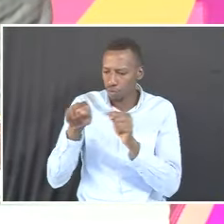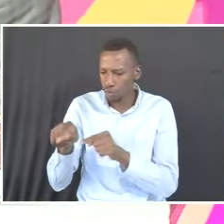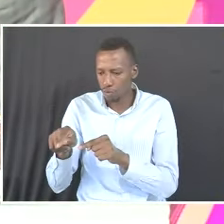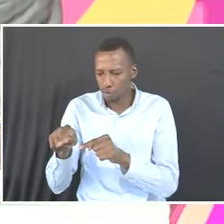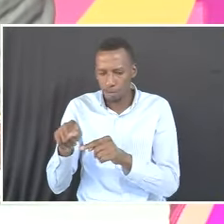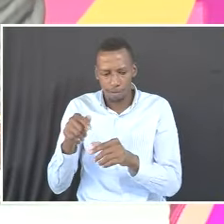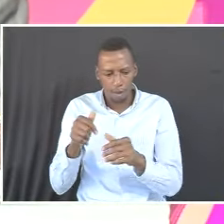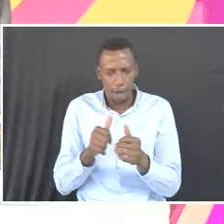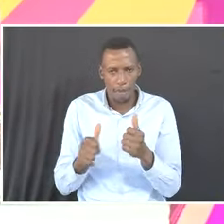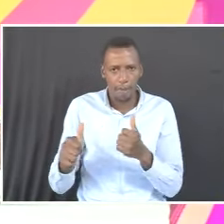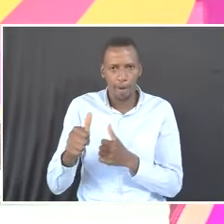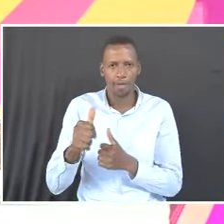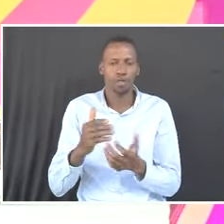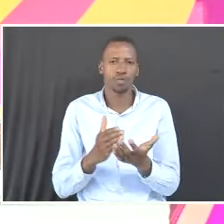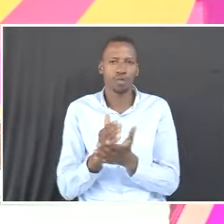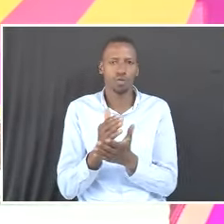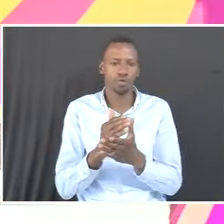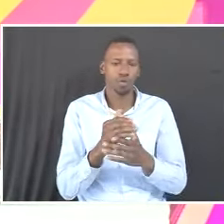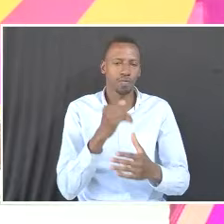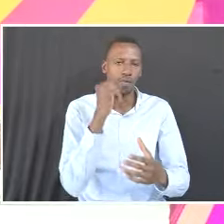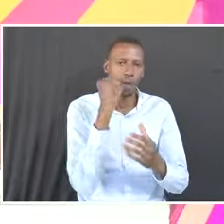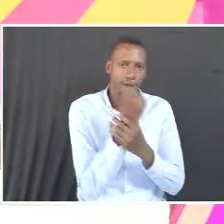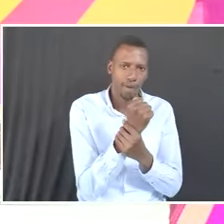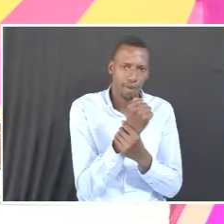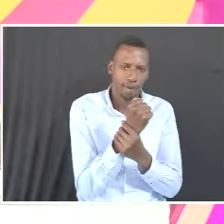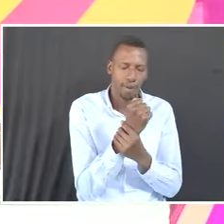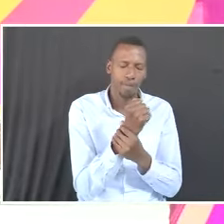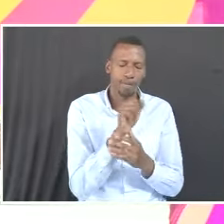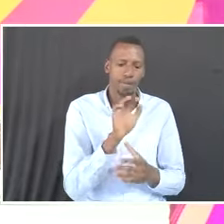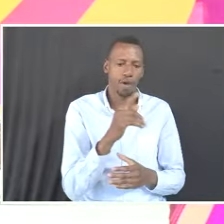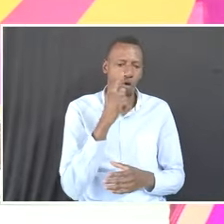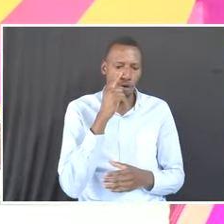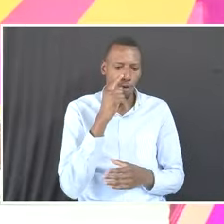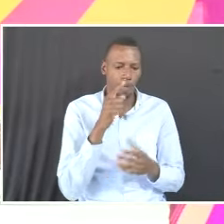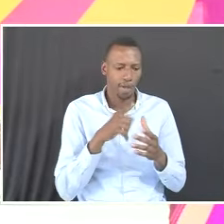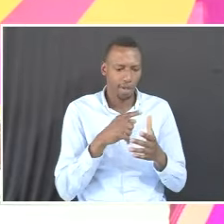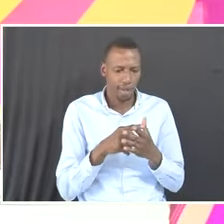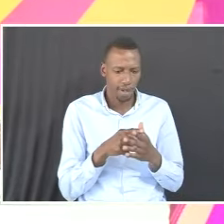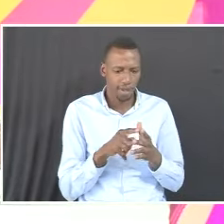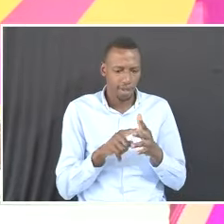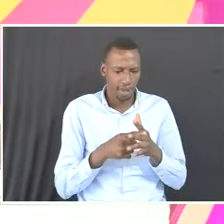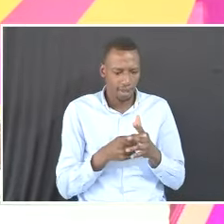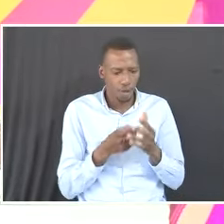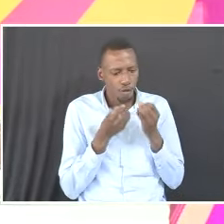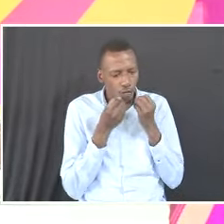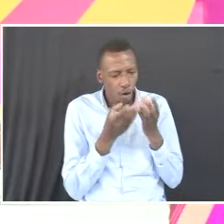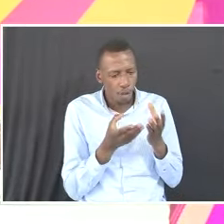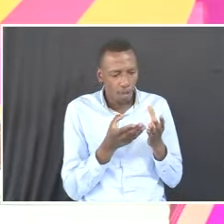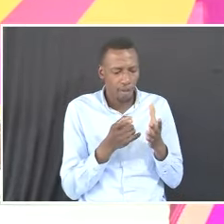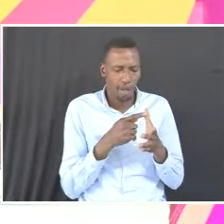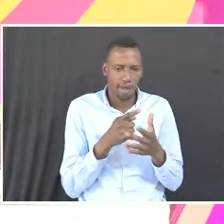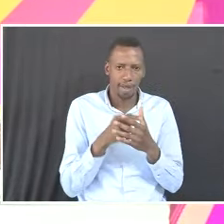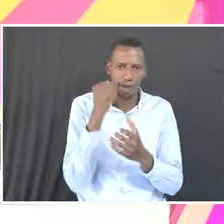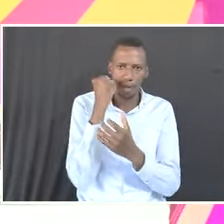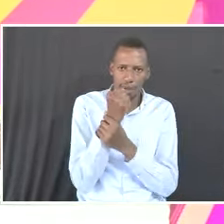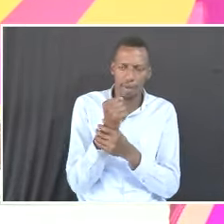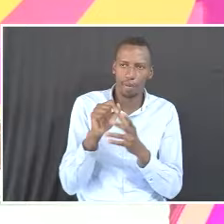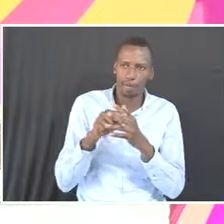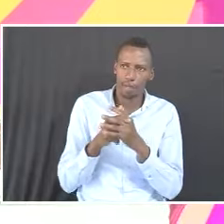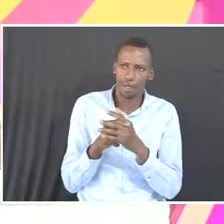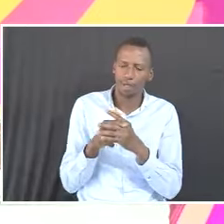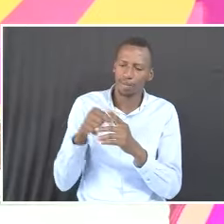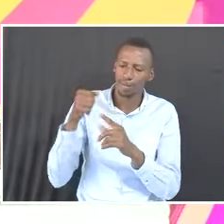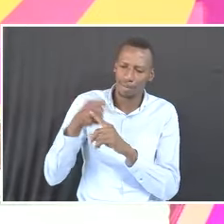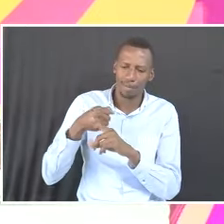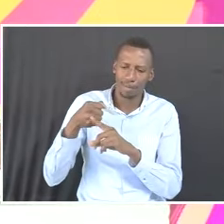Abraham's home, and then he told him his agenda, and Abraham began to intercede and said, Lord, you are going to